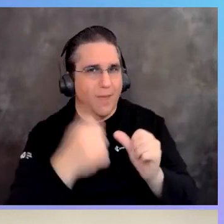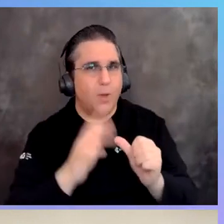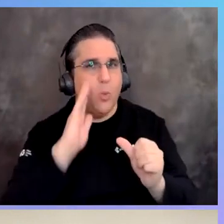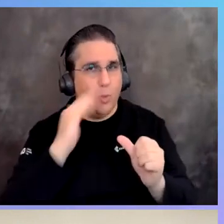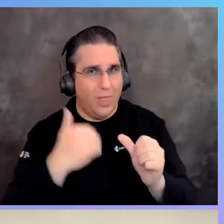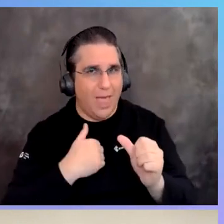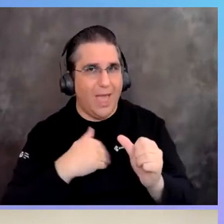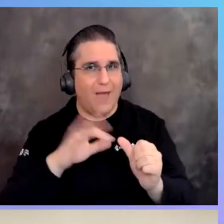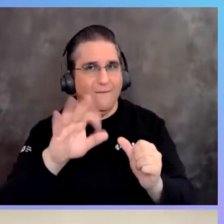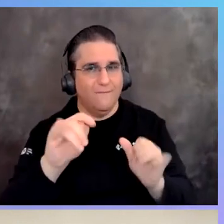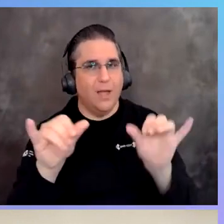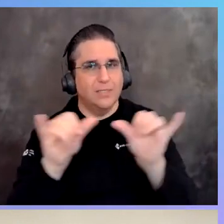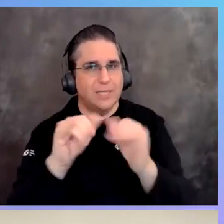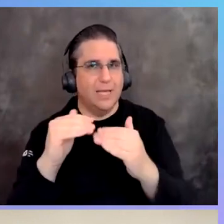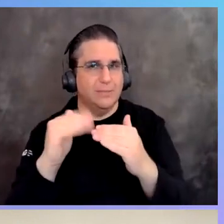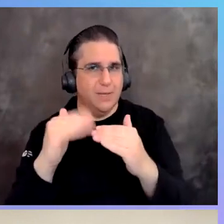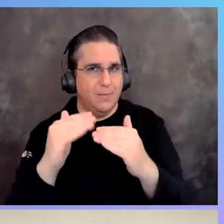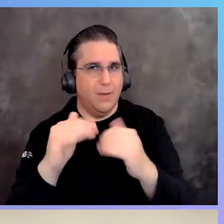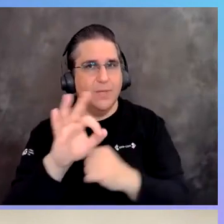and font weight constraints.